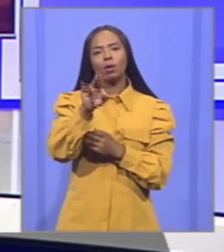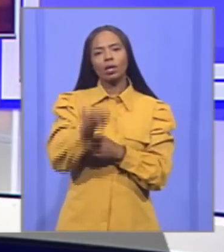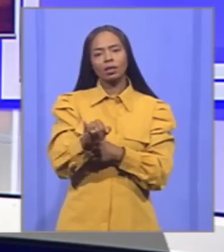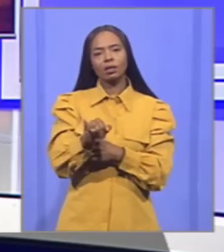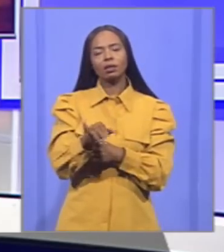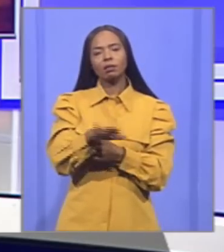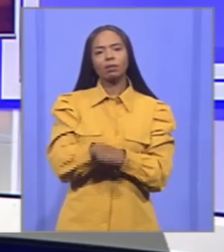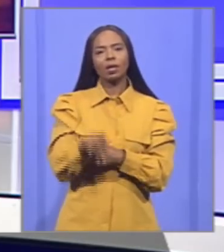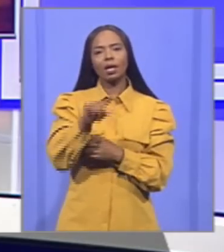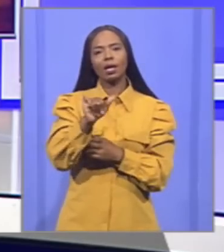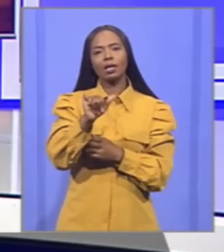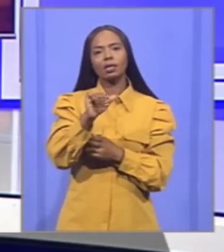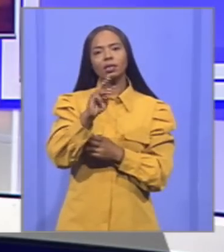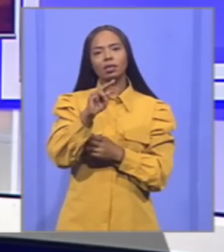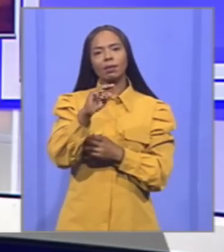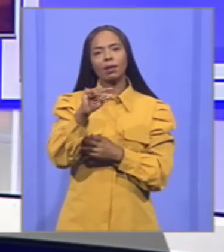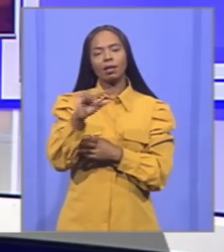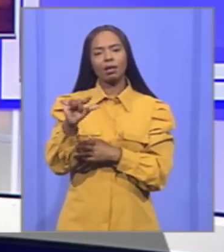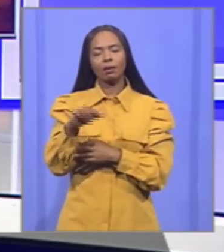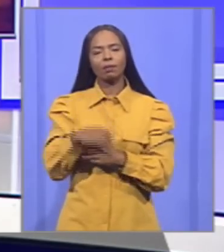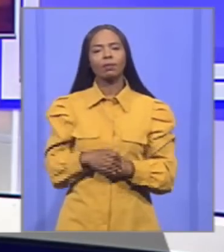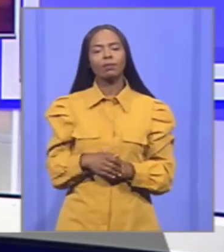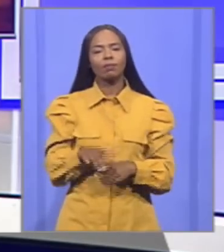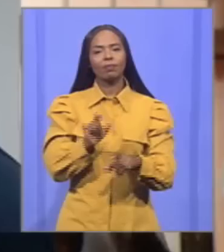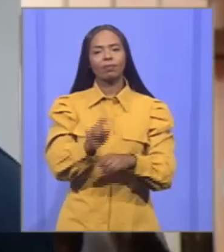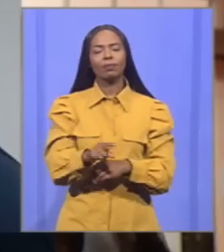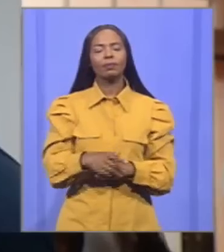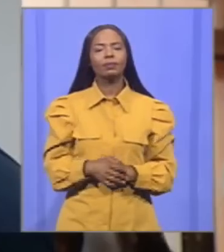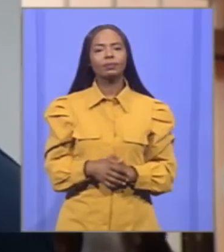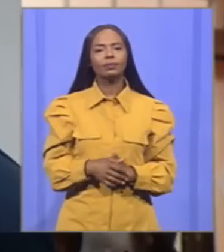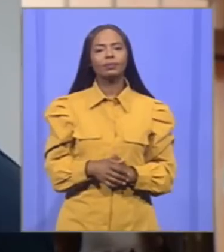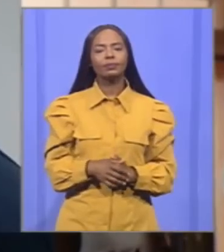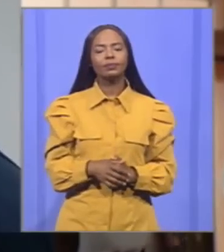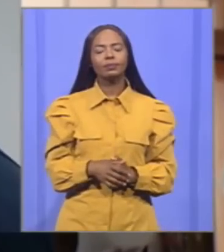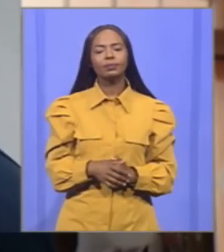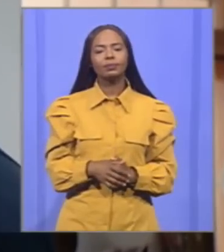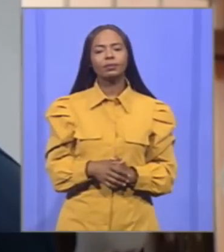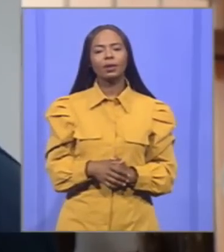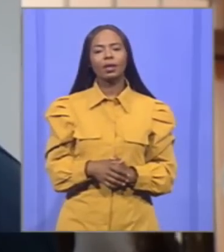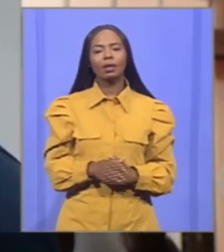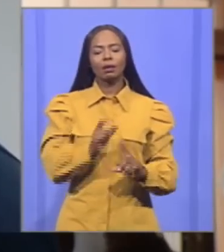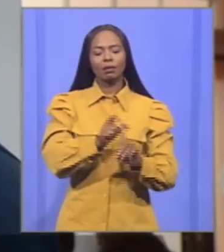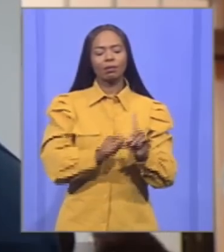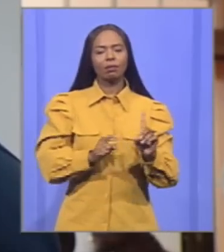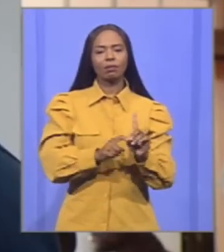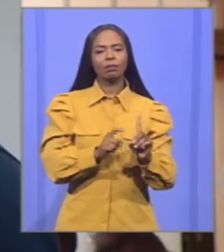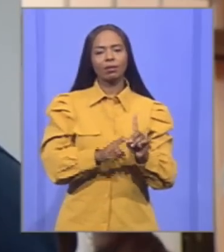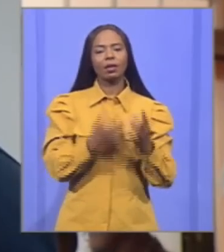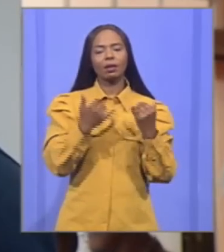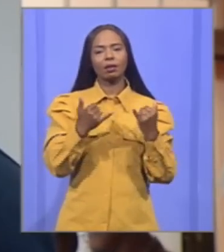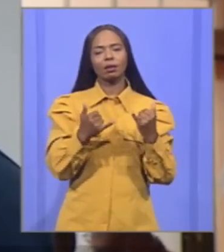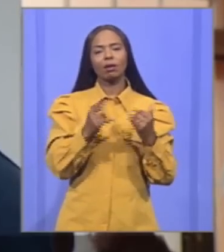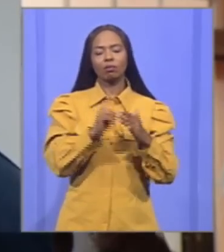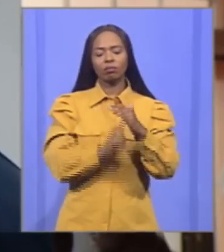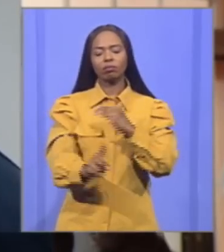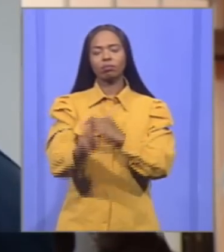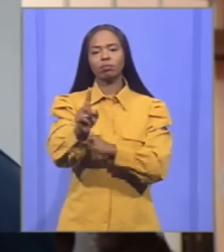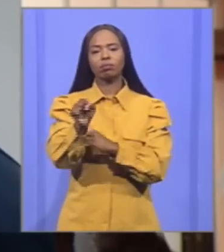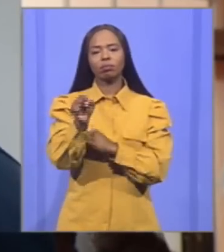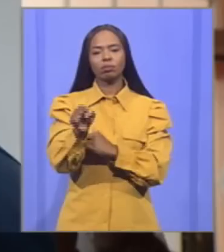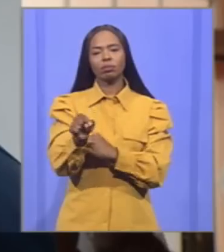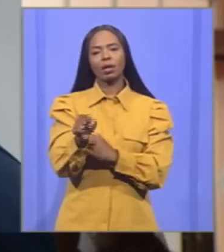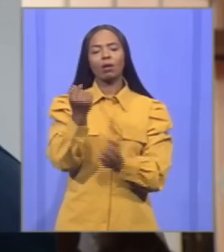kwa Gantšhabeleng kwa ntlenyana ga Jane First. Molatofatšwa motheo Mmetwane o tšweletše gannyane pele ga